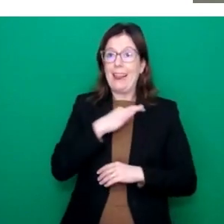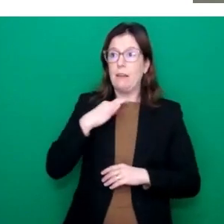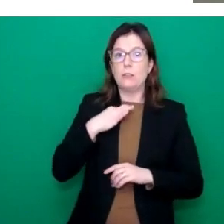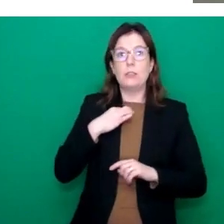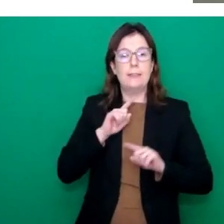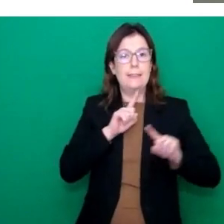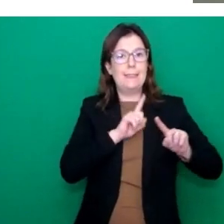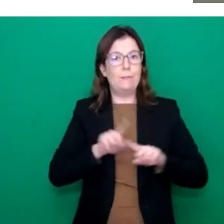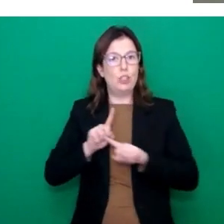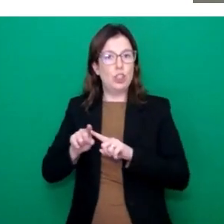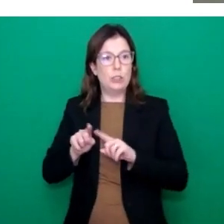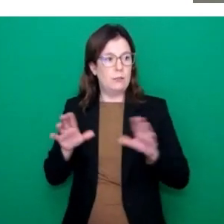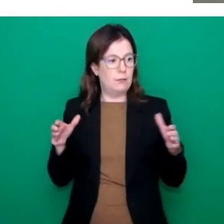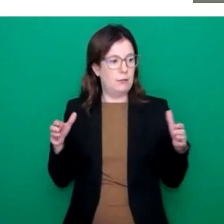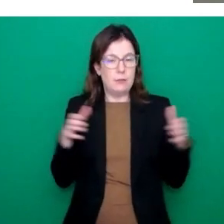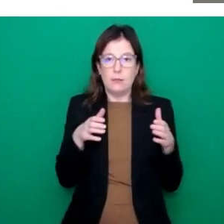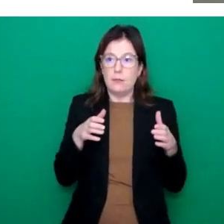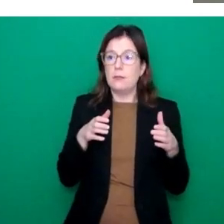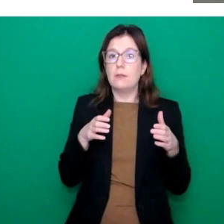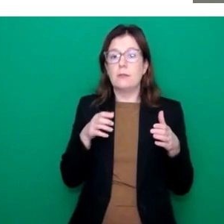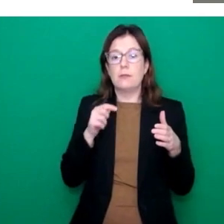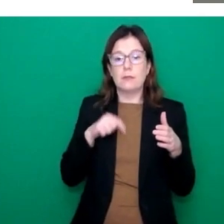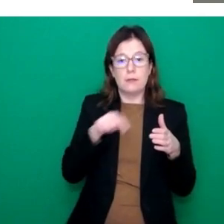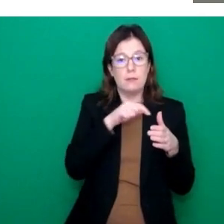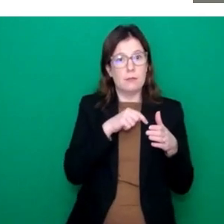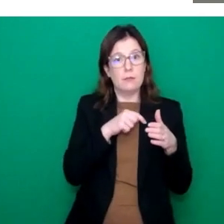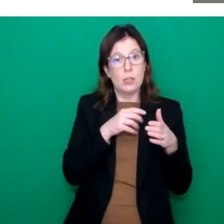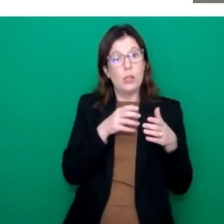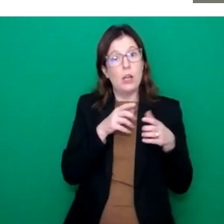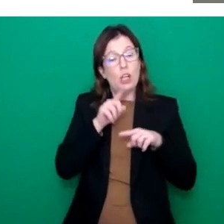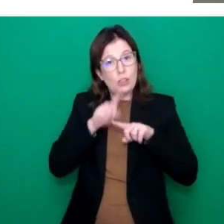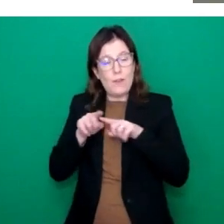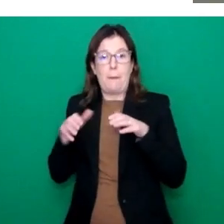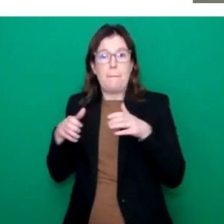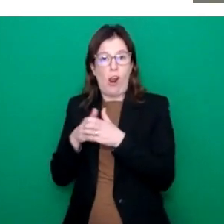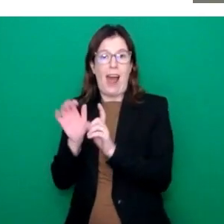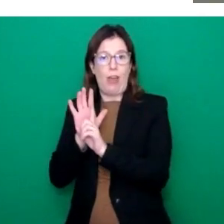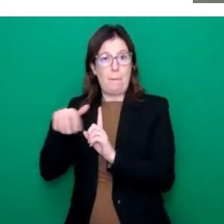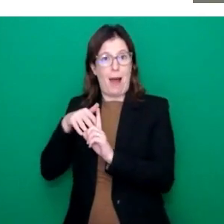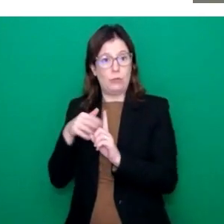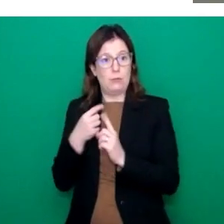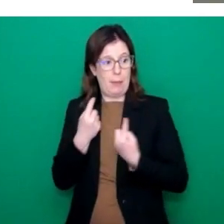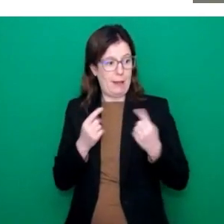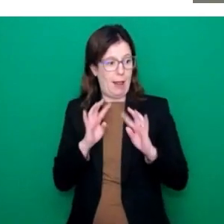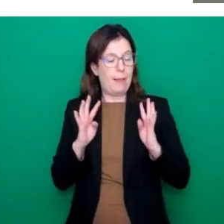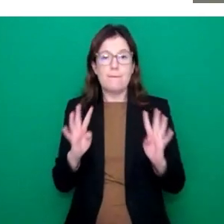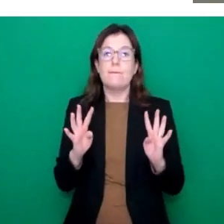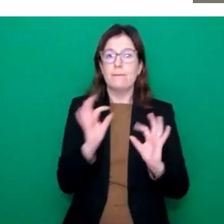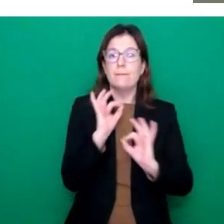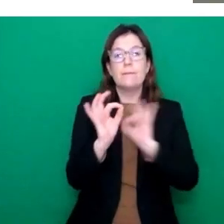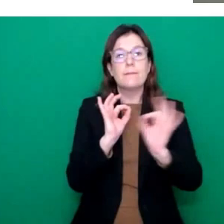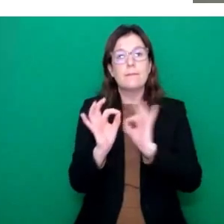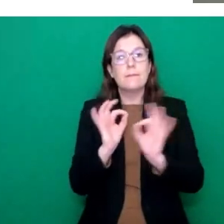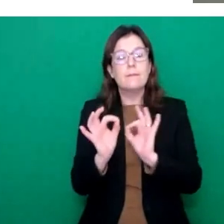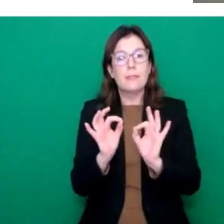the different teams and, where possible, from diverse minority ethnic backgrounds that will be a part of the